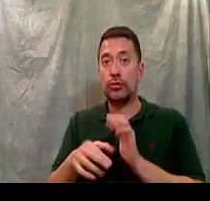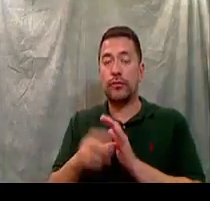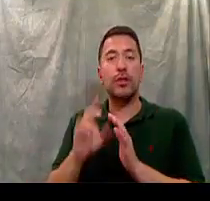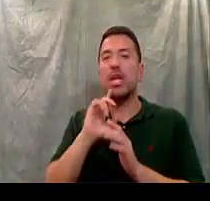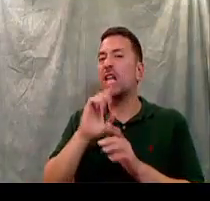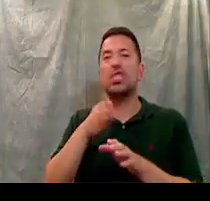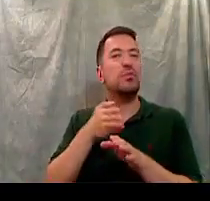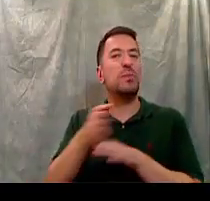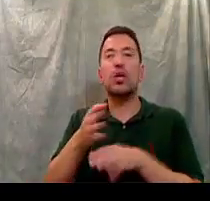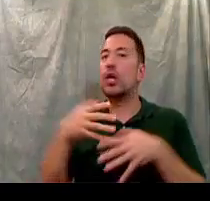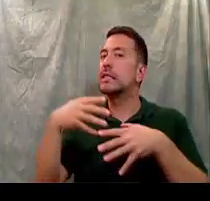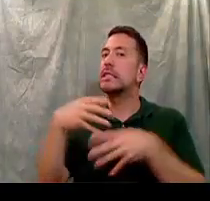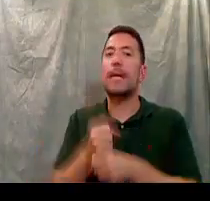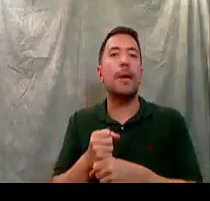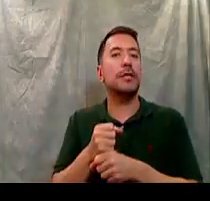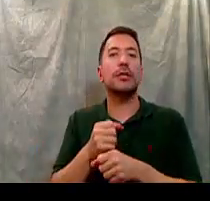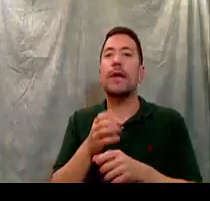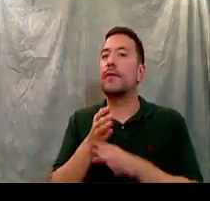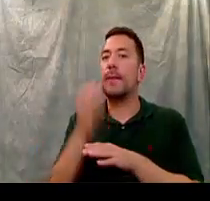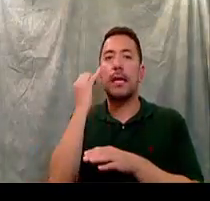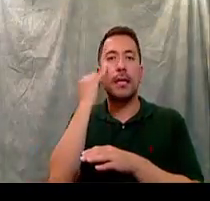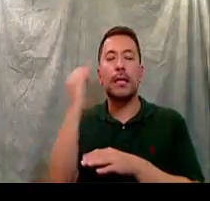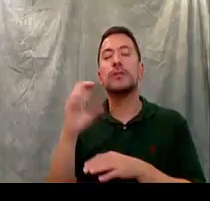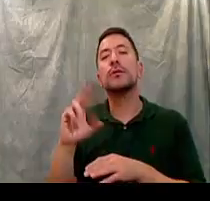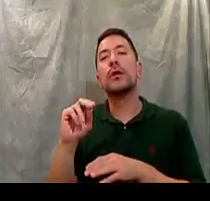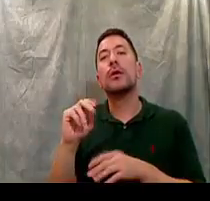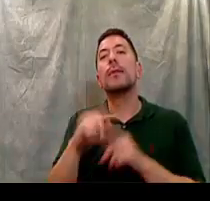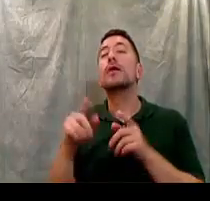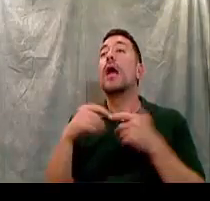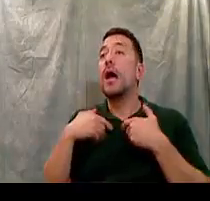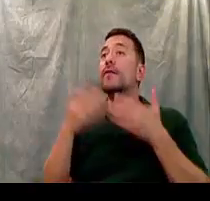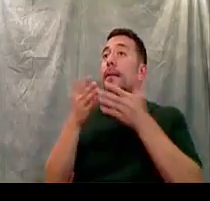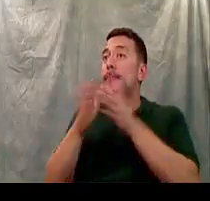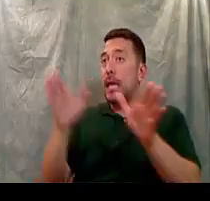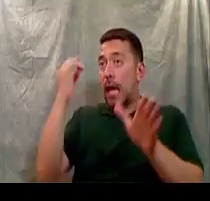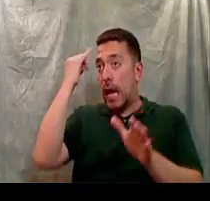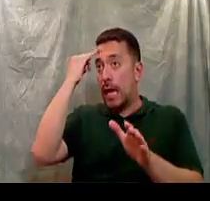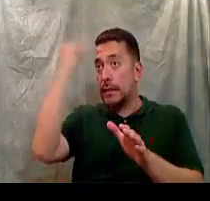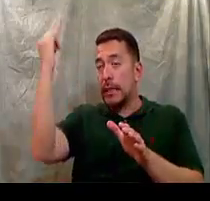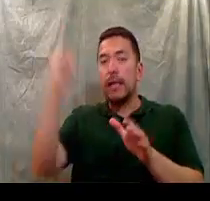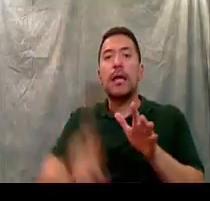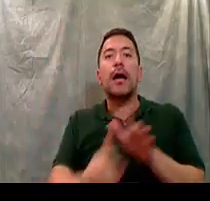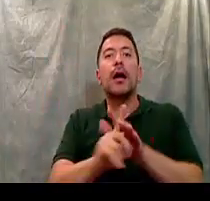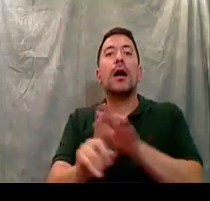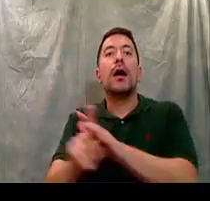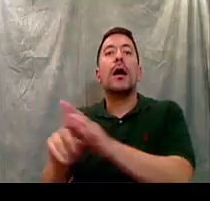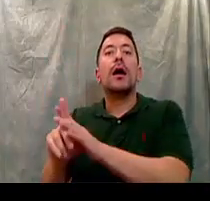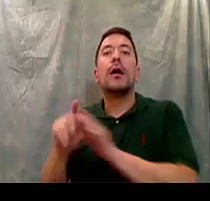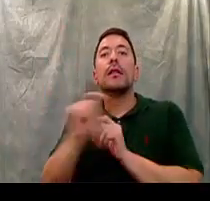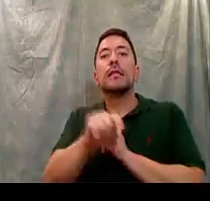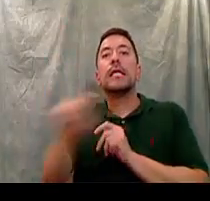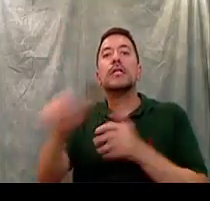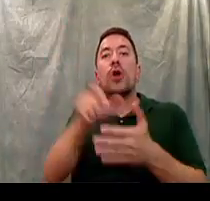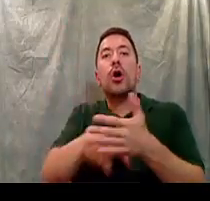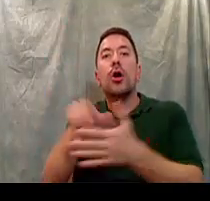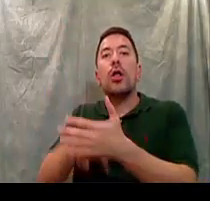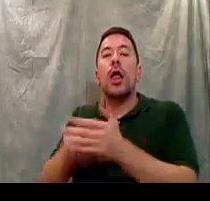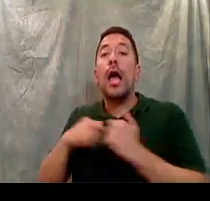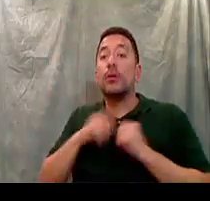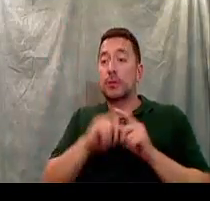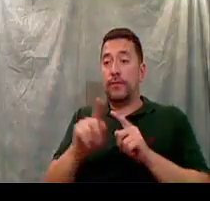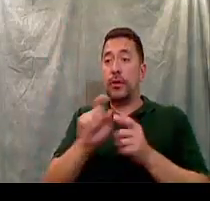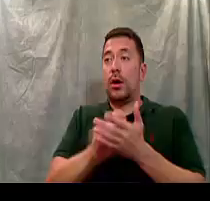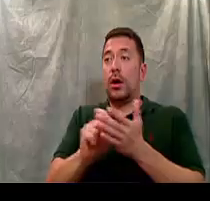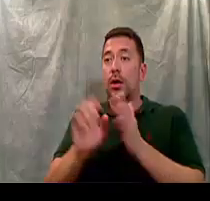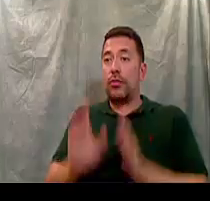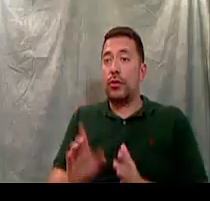pure summarizations of the big ideas, but rather there's the big idea that emerged across the pieces, and how the various authors can